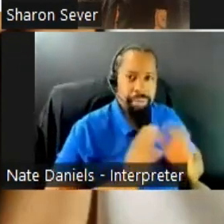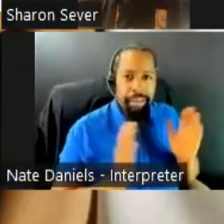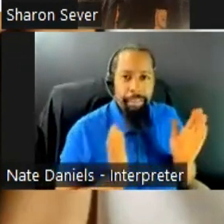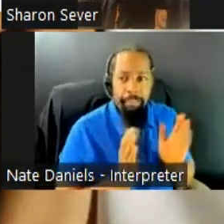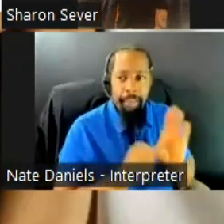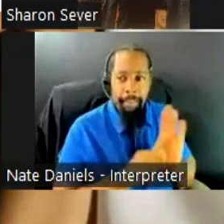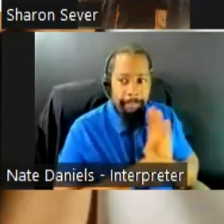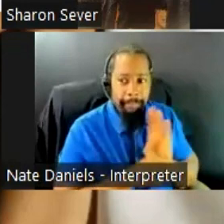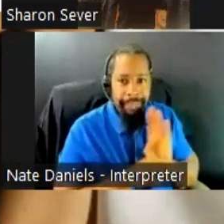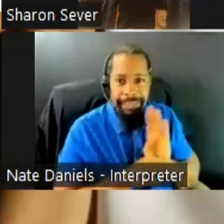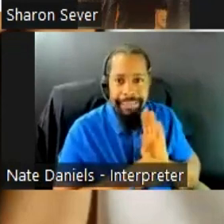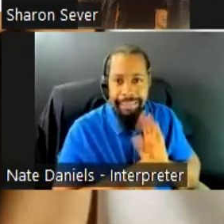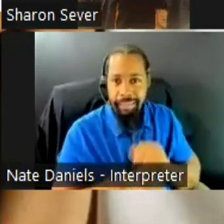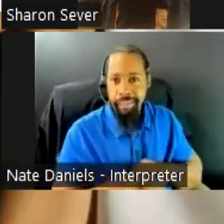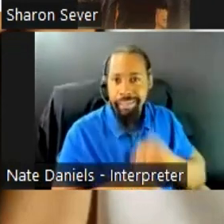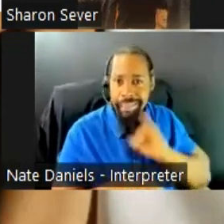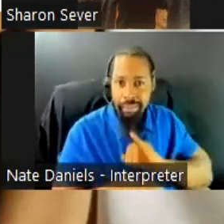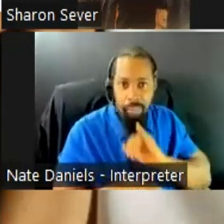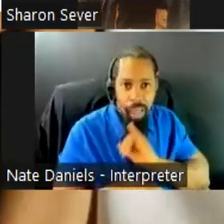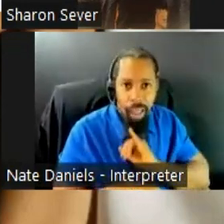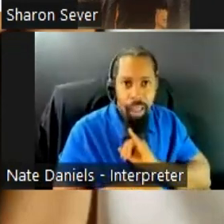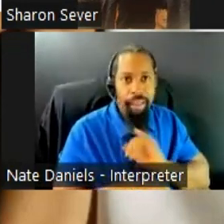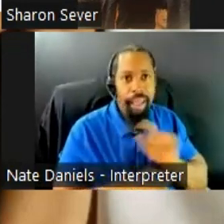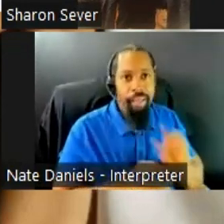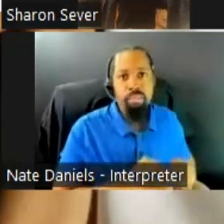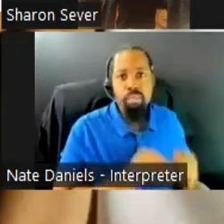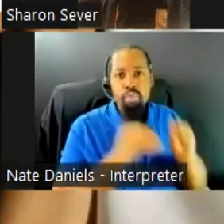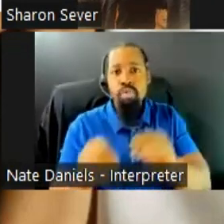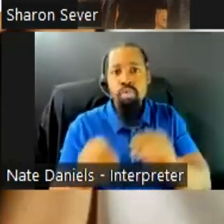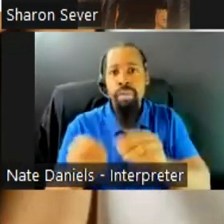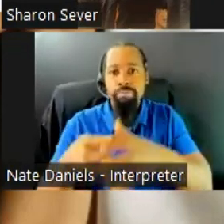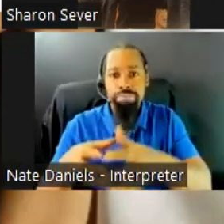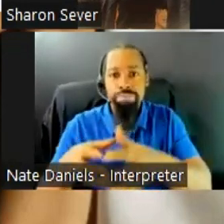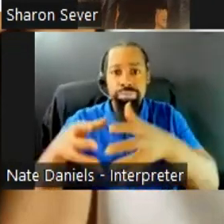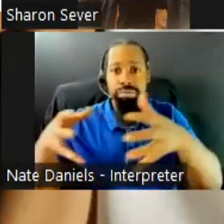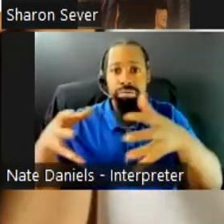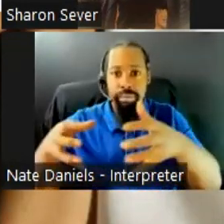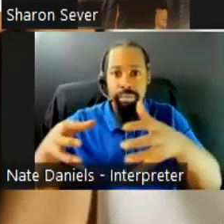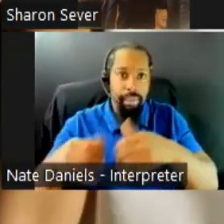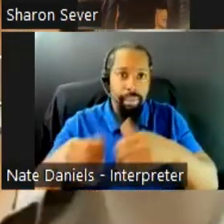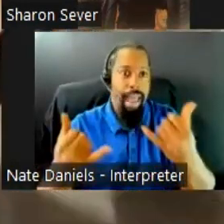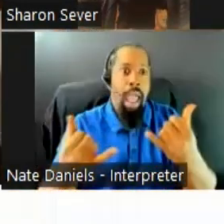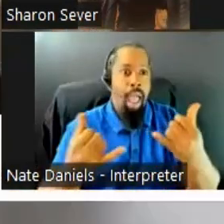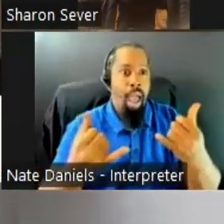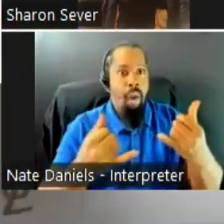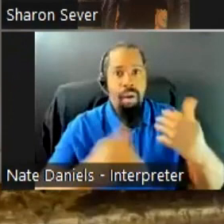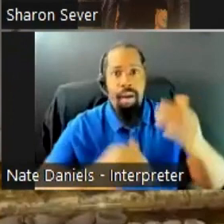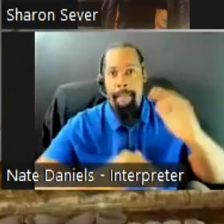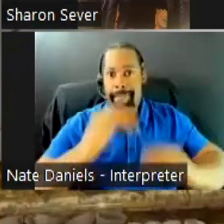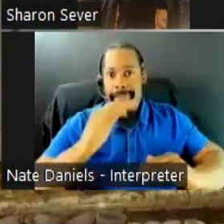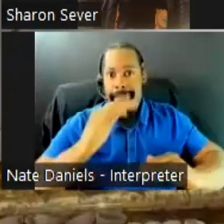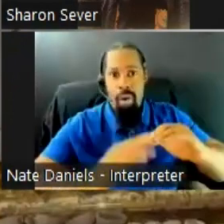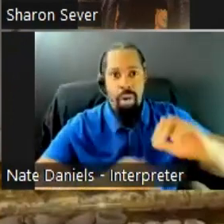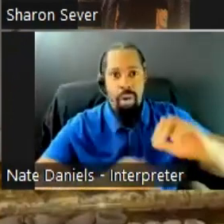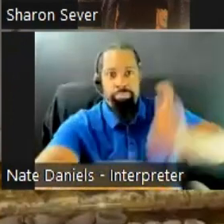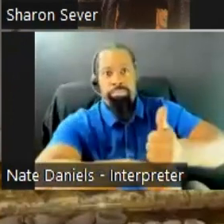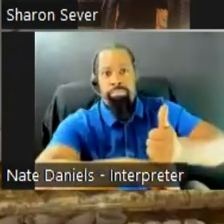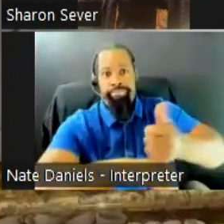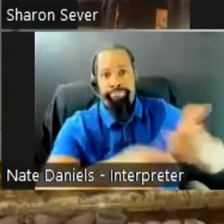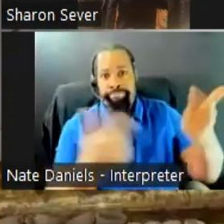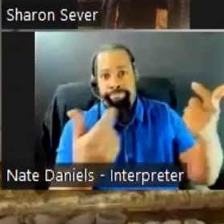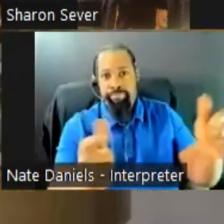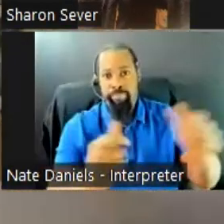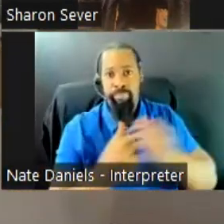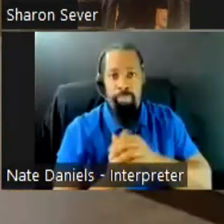Then we took a bigger space, and now we have a building. Today,